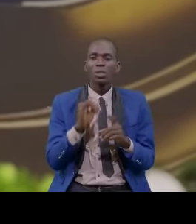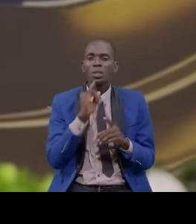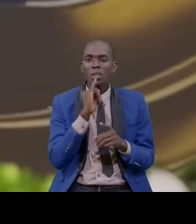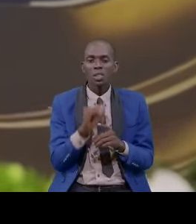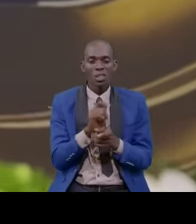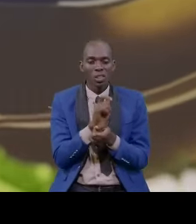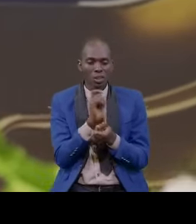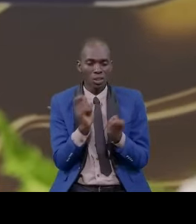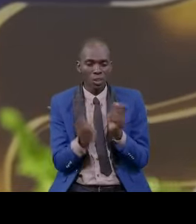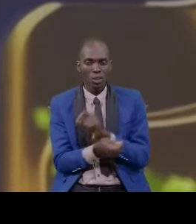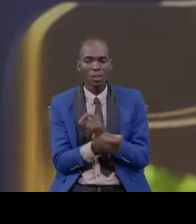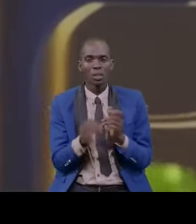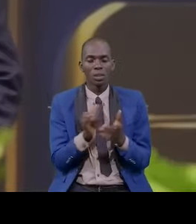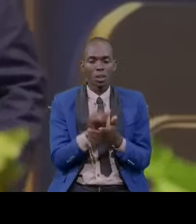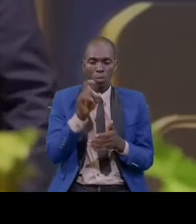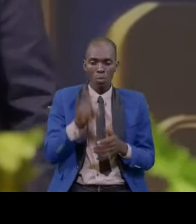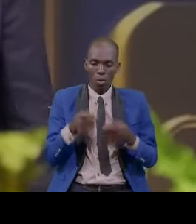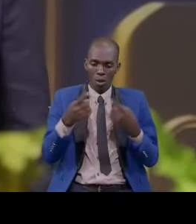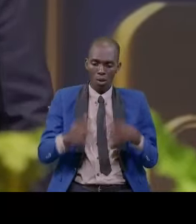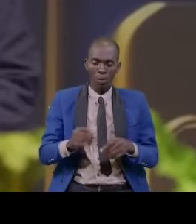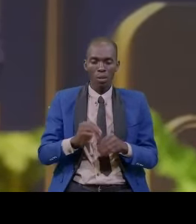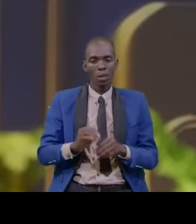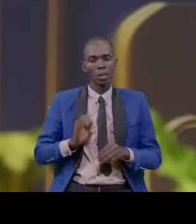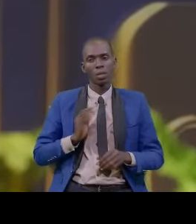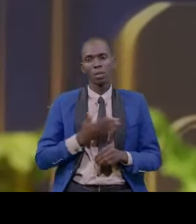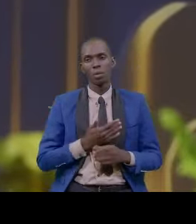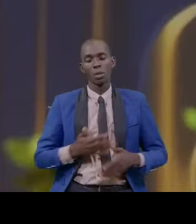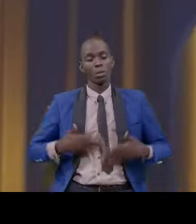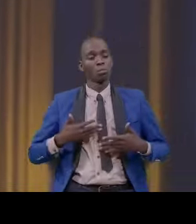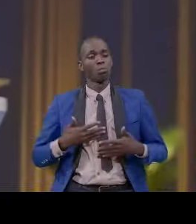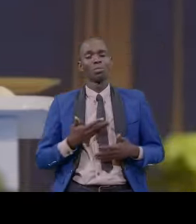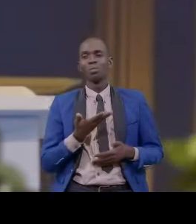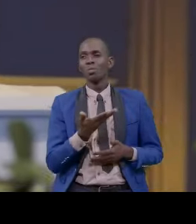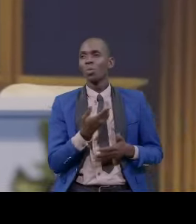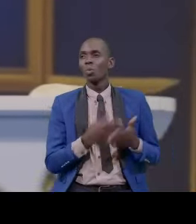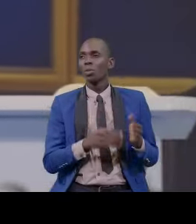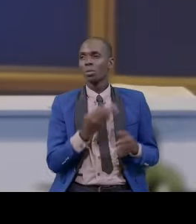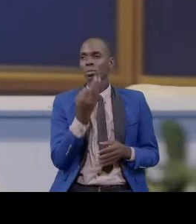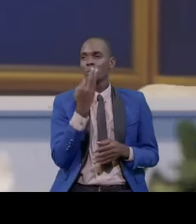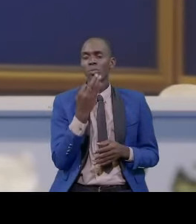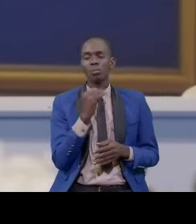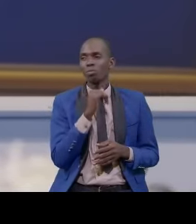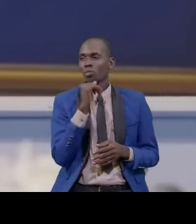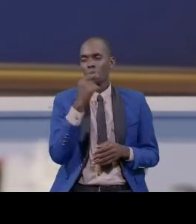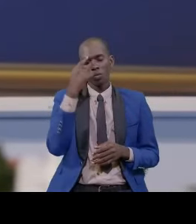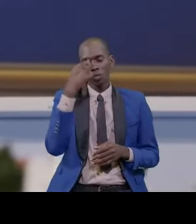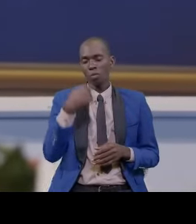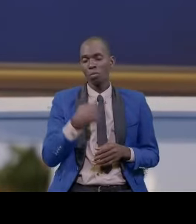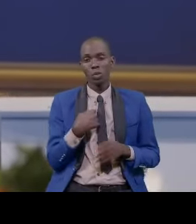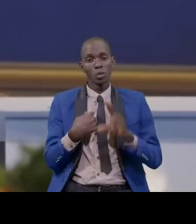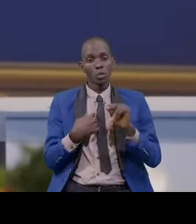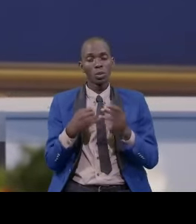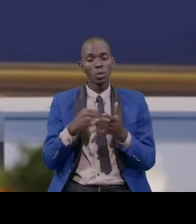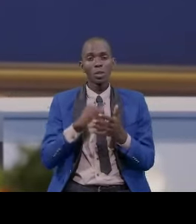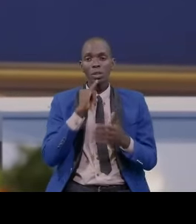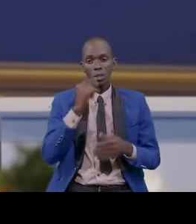our lives, and in saying that one does not concern me, it concerns you. Do you see in the